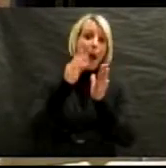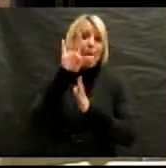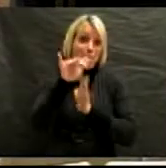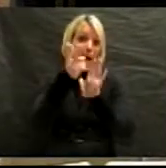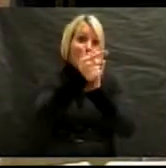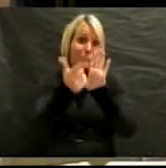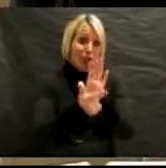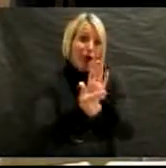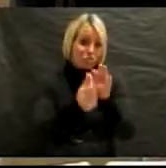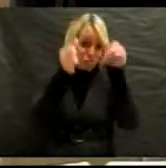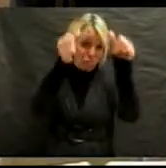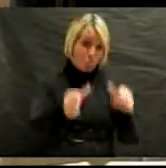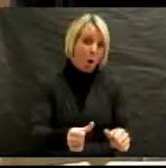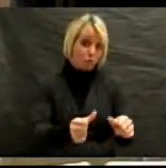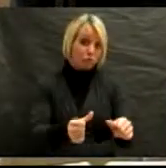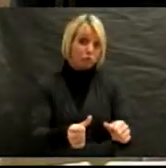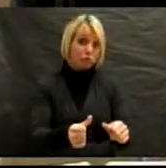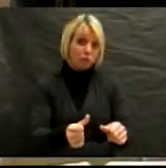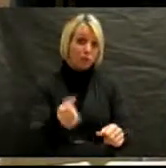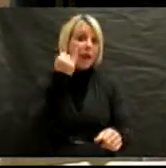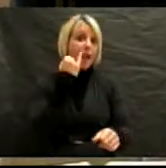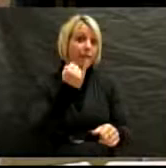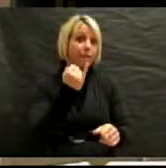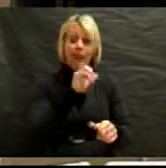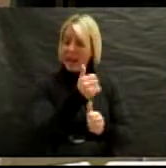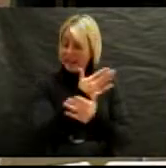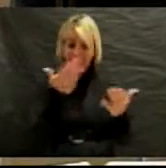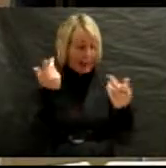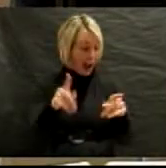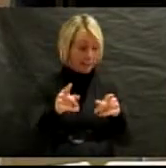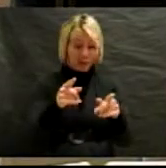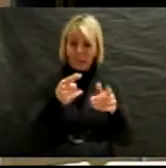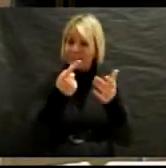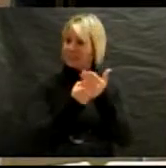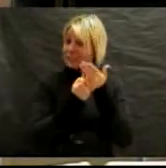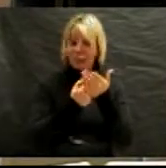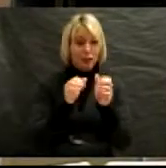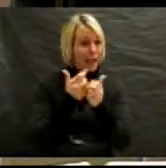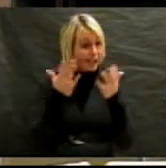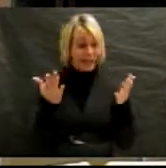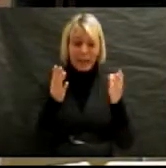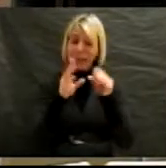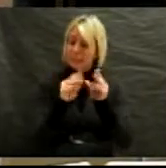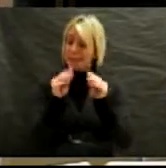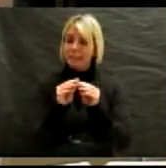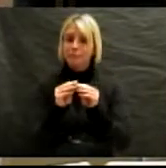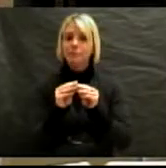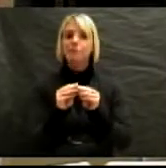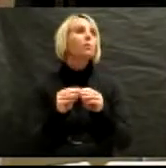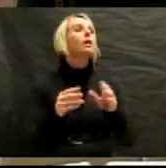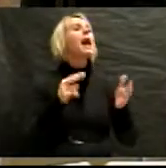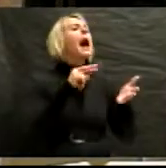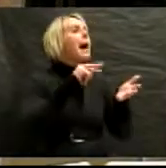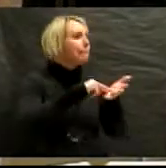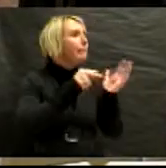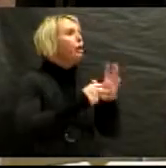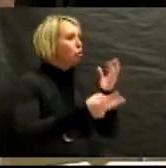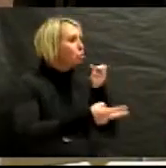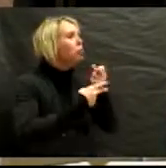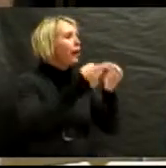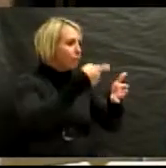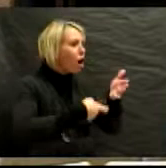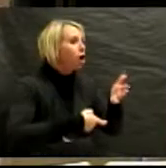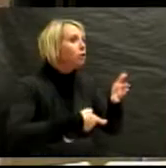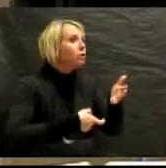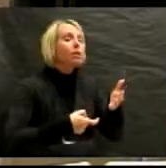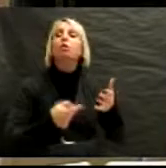to save, the main thing is to save costs of the it's been district. suggested that the Yeah. state could change the law. Right, yeah, I'm just It's saying being what, proposed to the state Right, to ask them